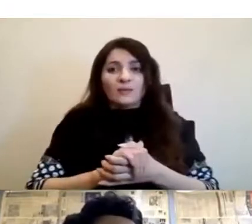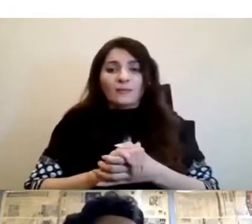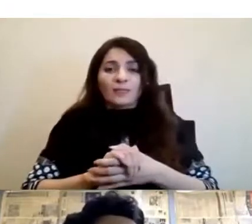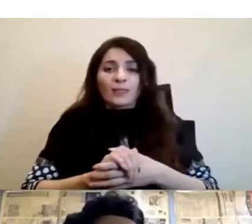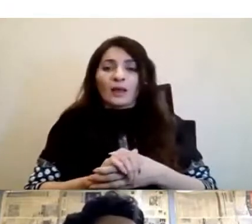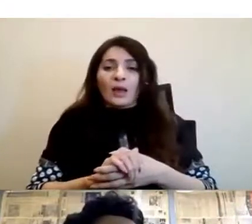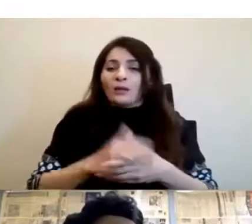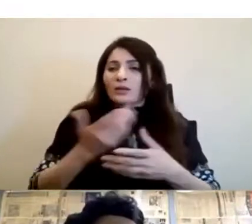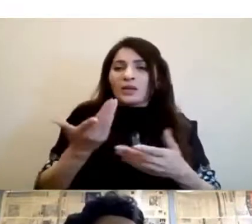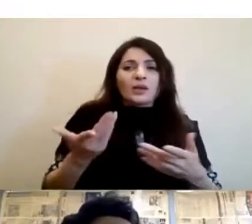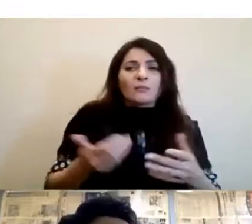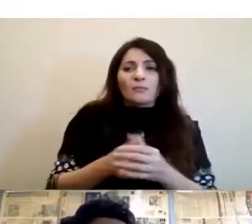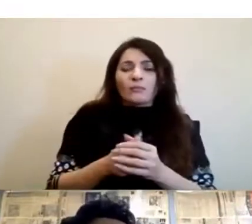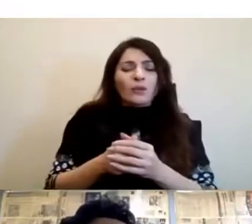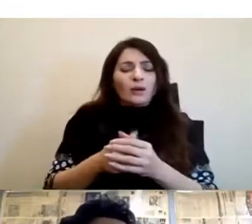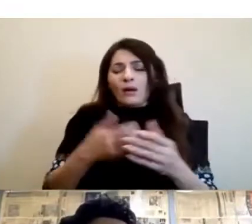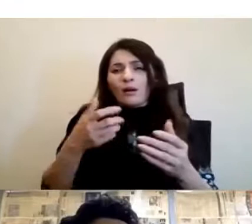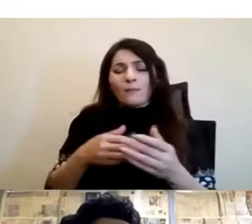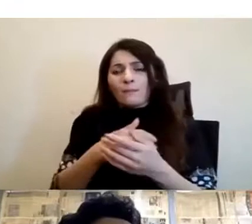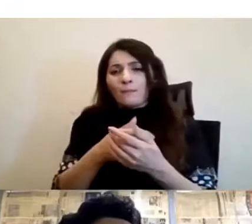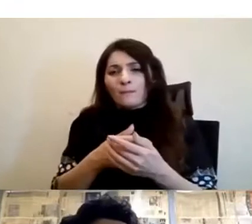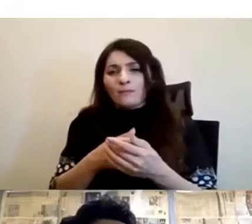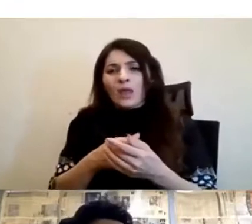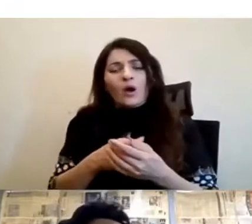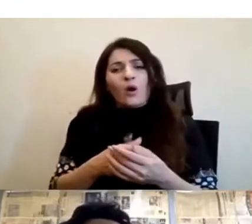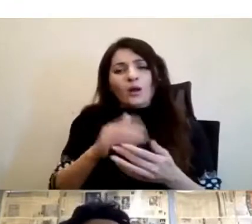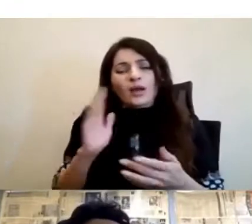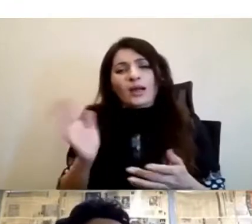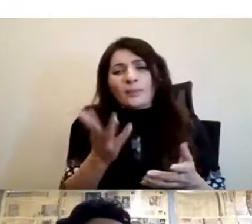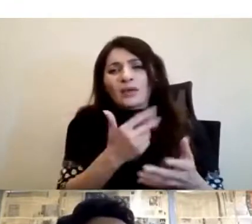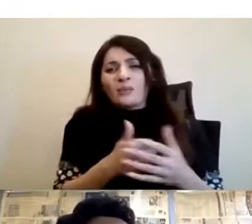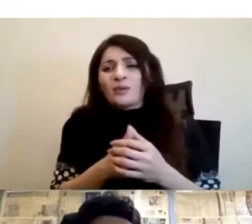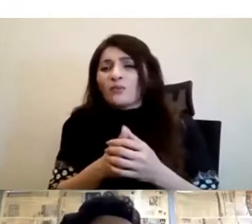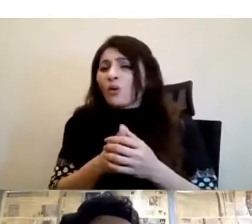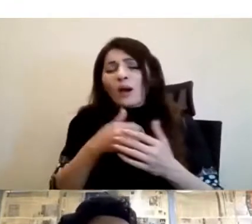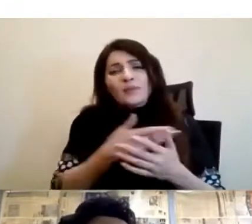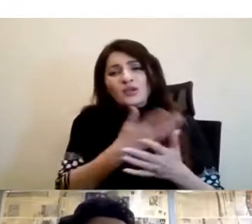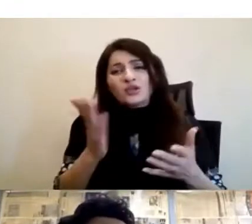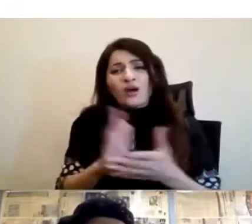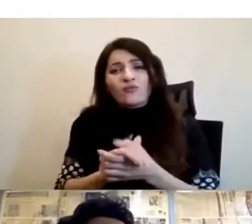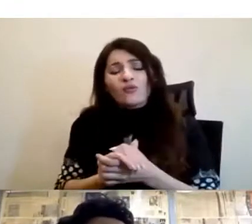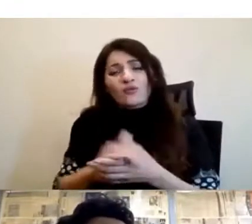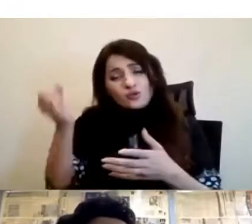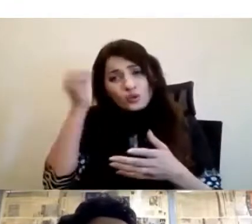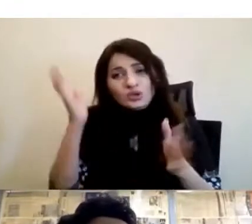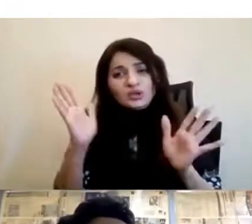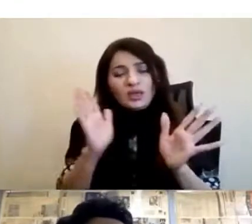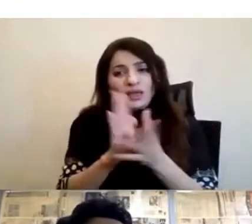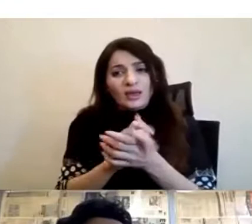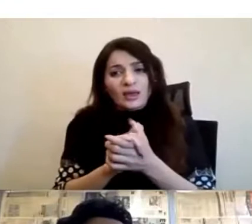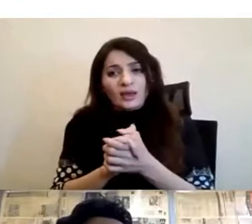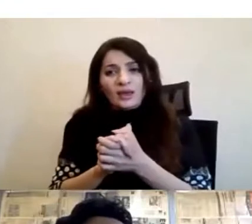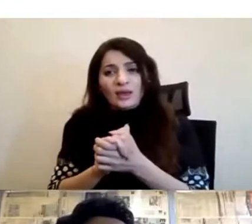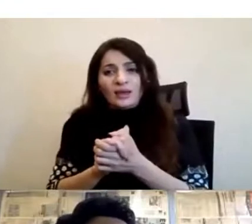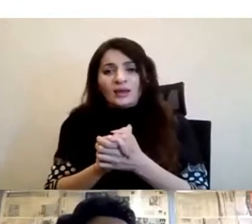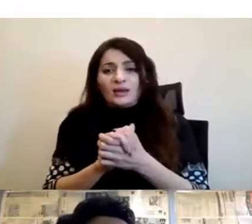very bare segment, and most of the time, investor feels that it's not very scalable. It's not very robust one where